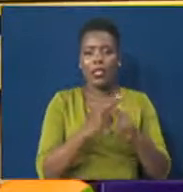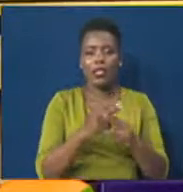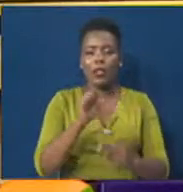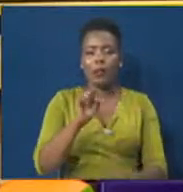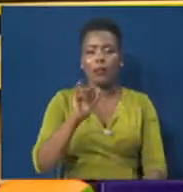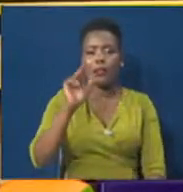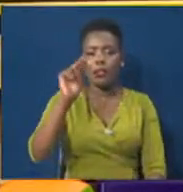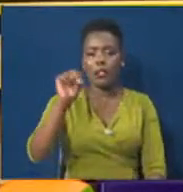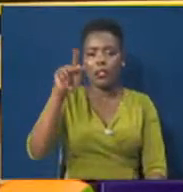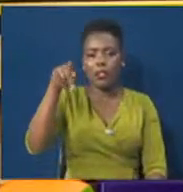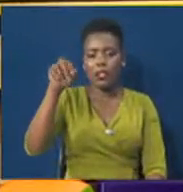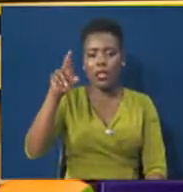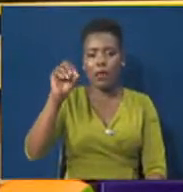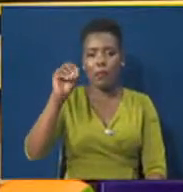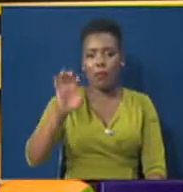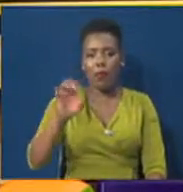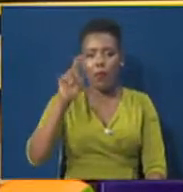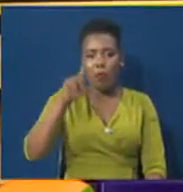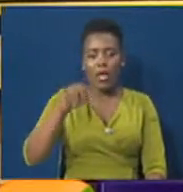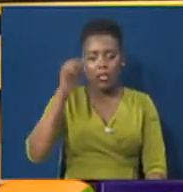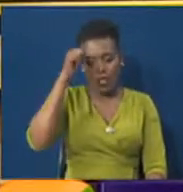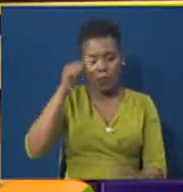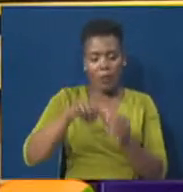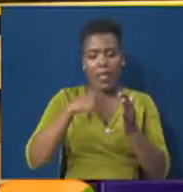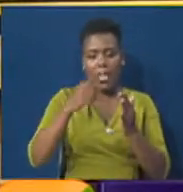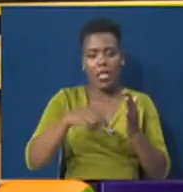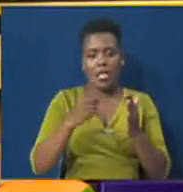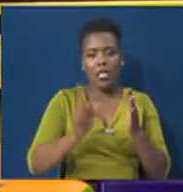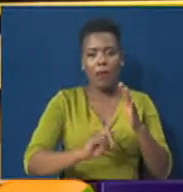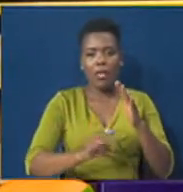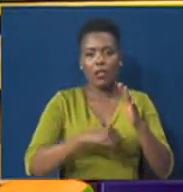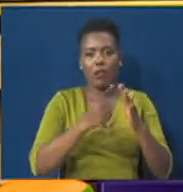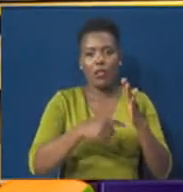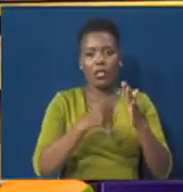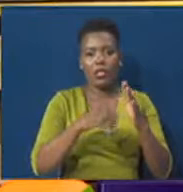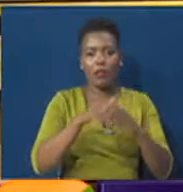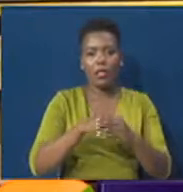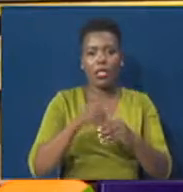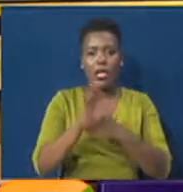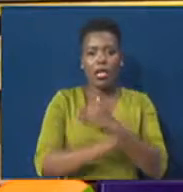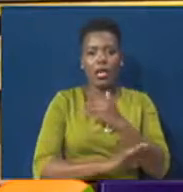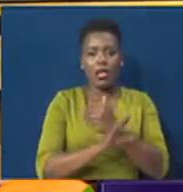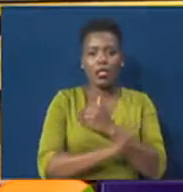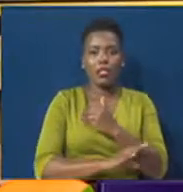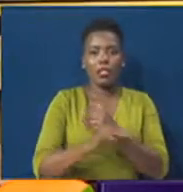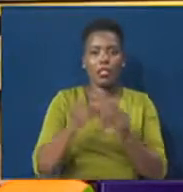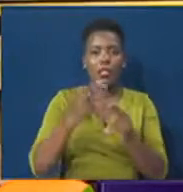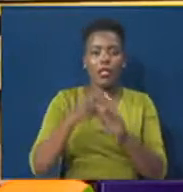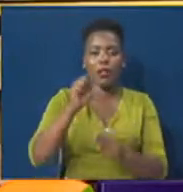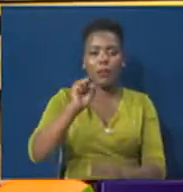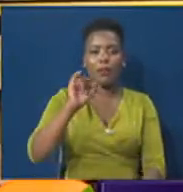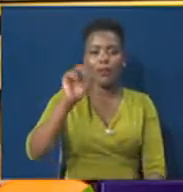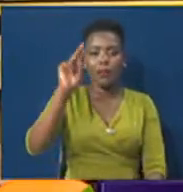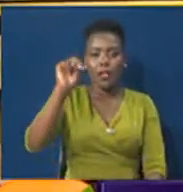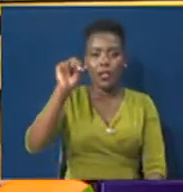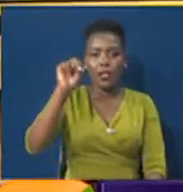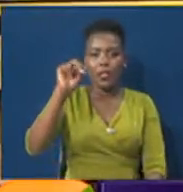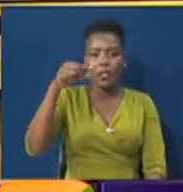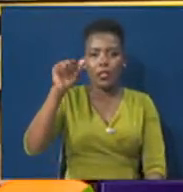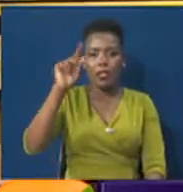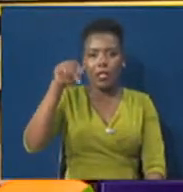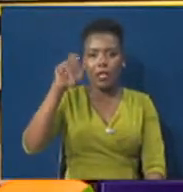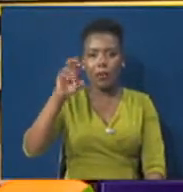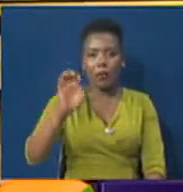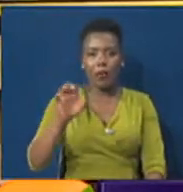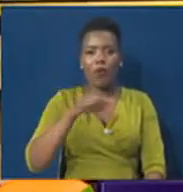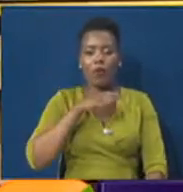that a minister of industry in Singapore, Mr. Cheng Wan, actually committed suicide when